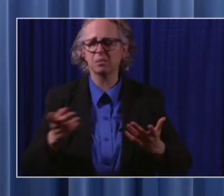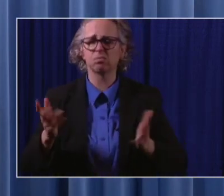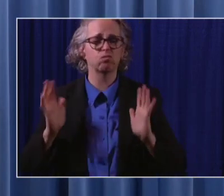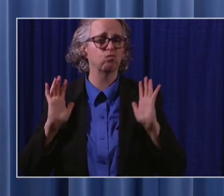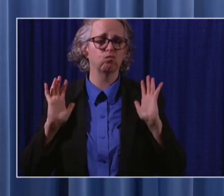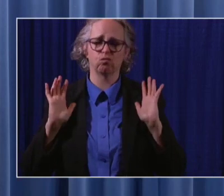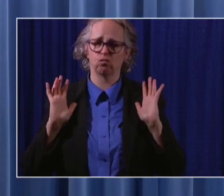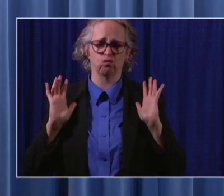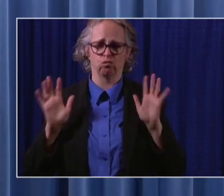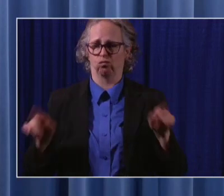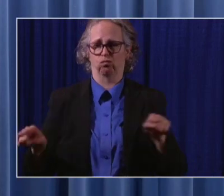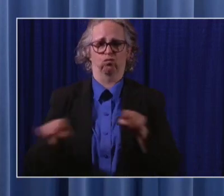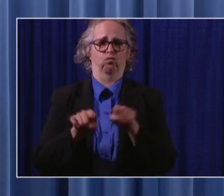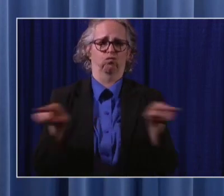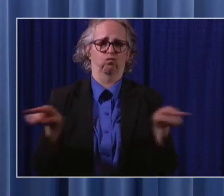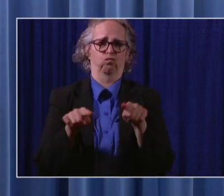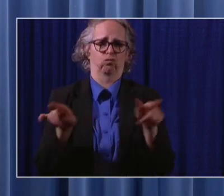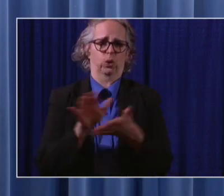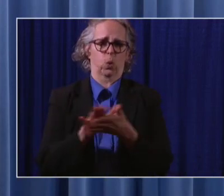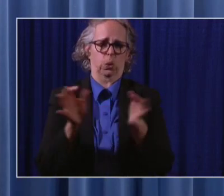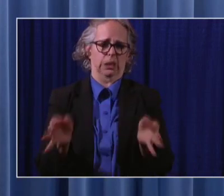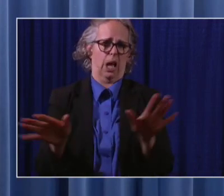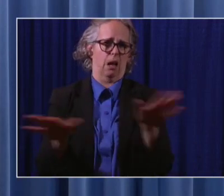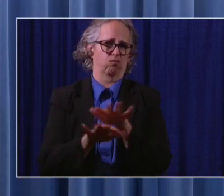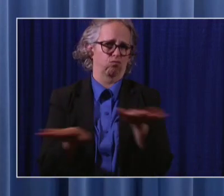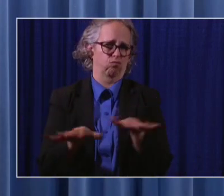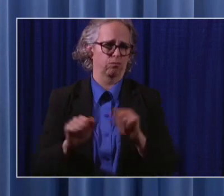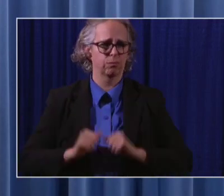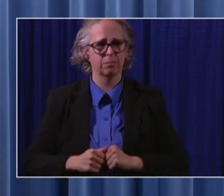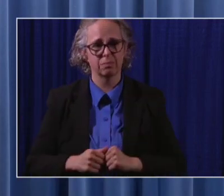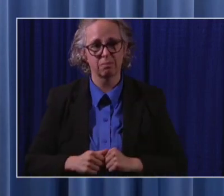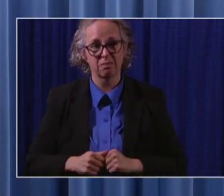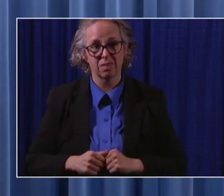what the Pediatric Association,